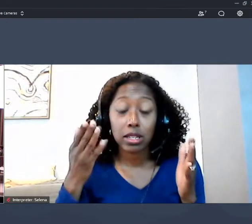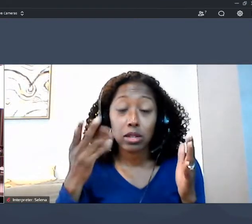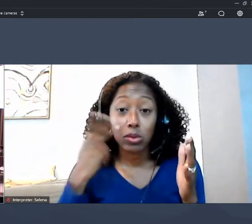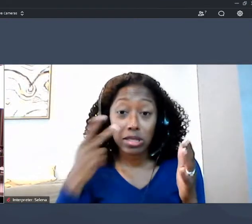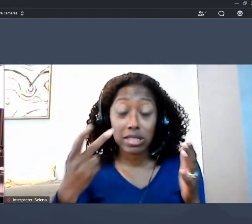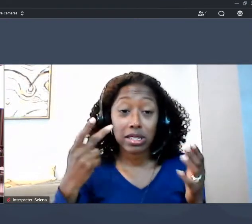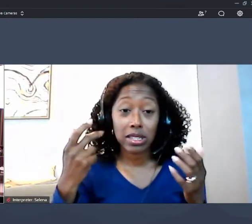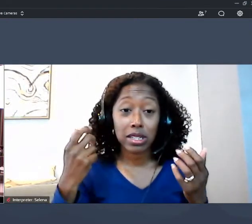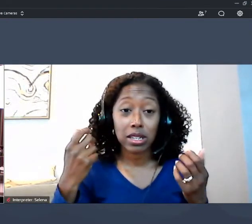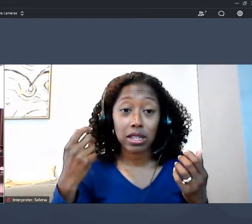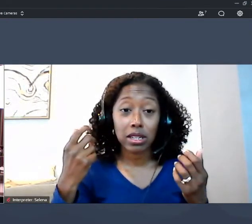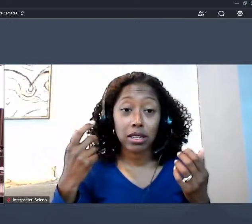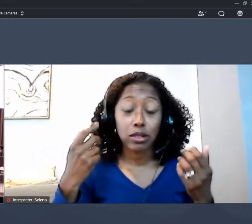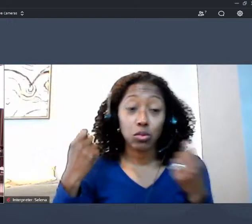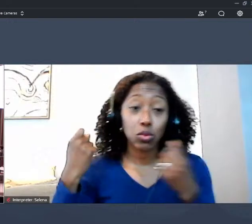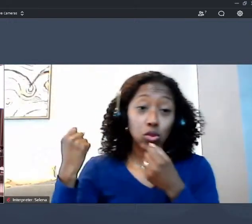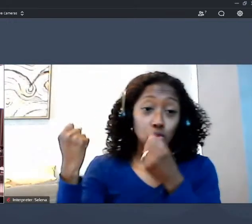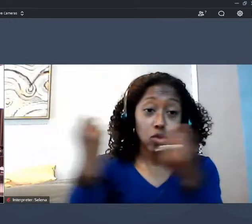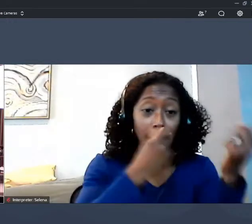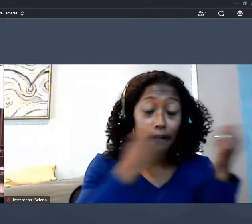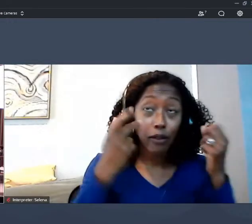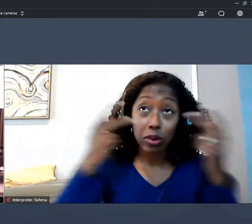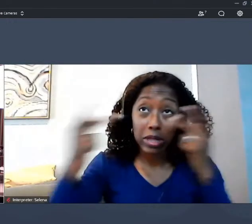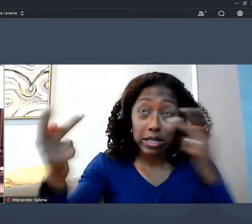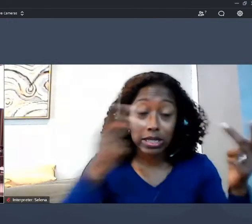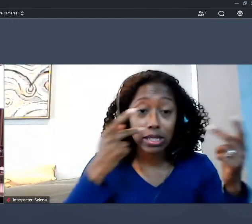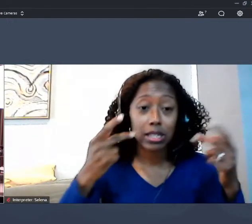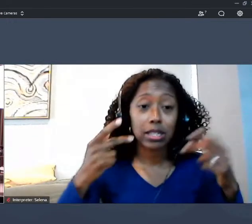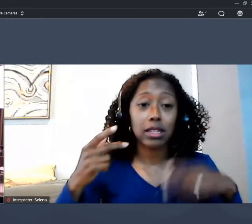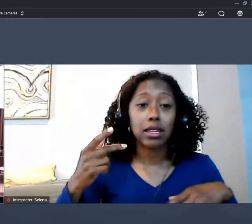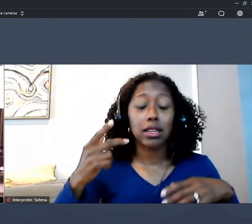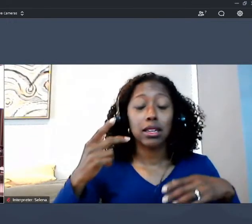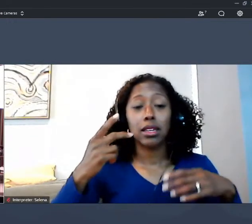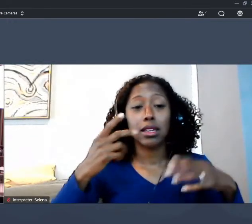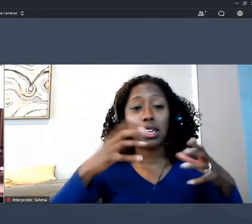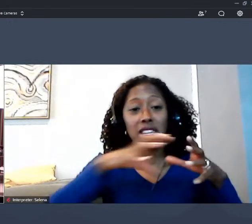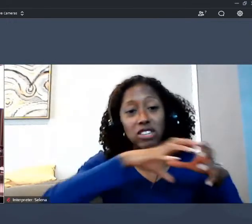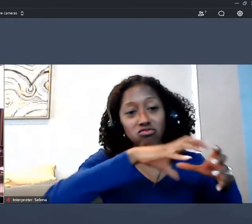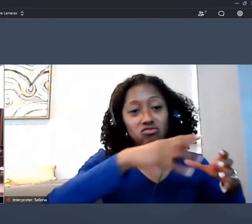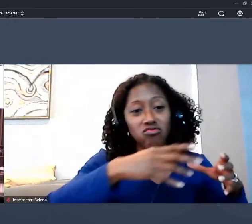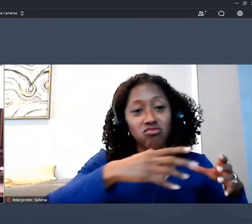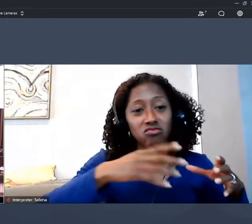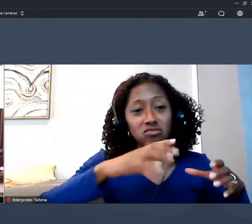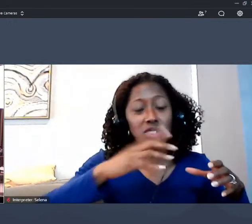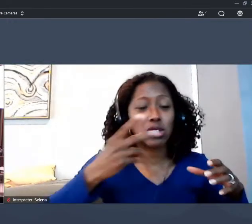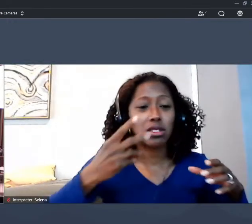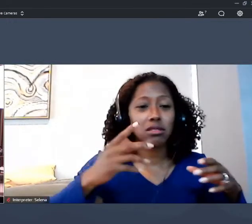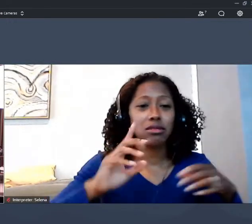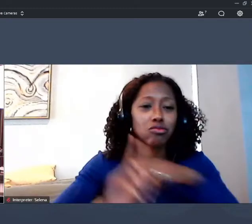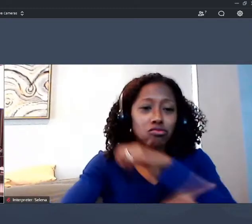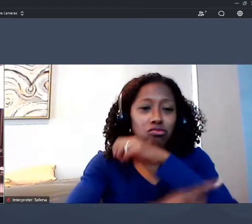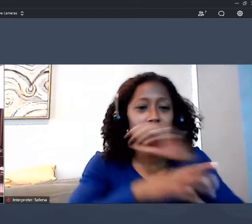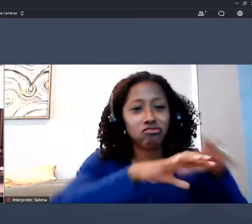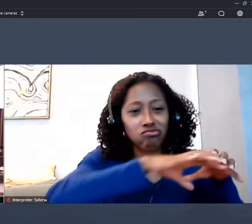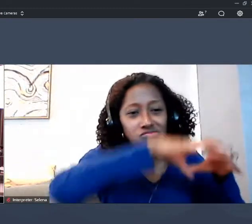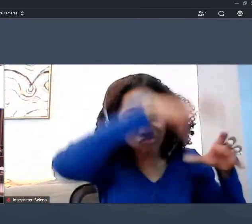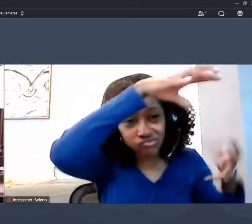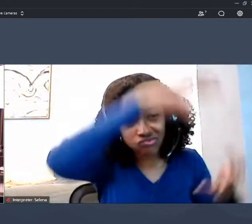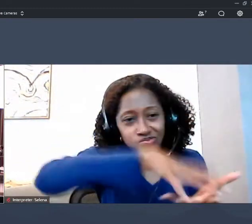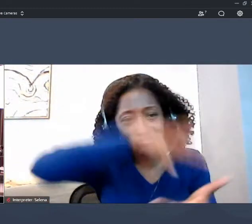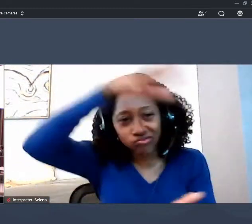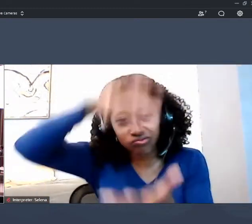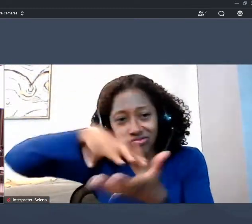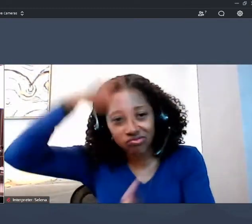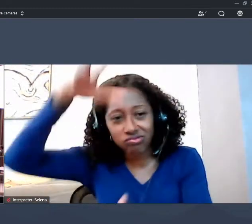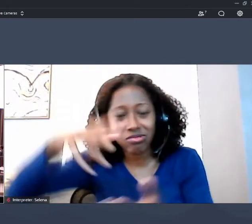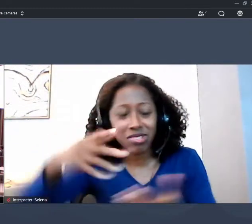terms of the set outs and the property and it piling up and creating an eyesore and a blight and a problem for people